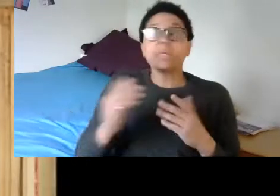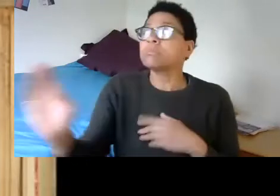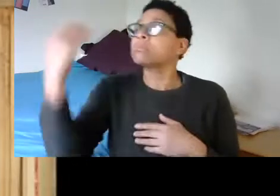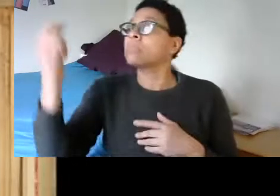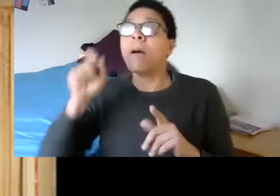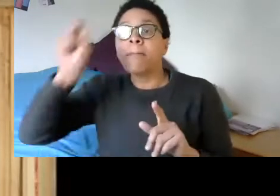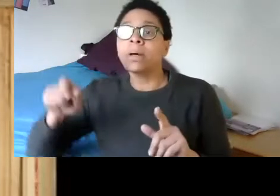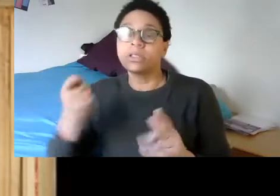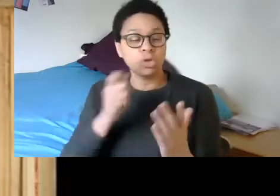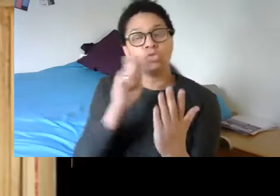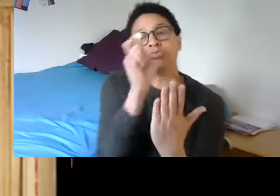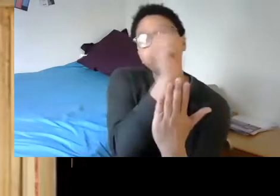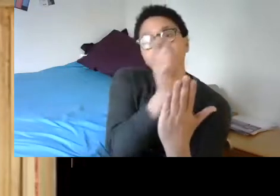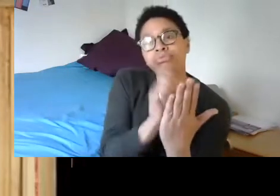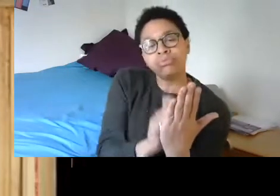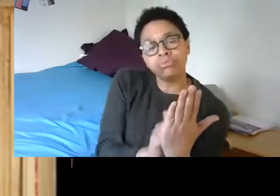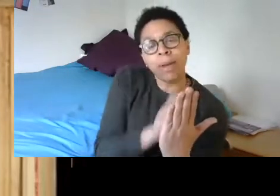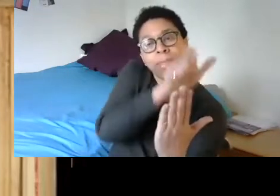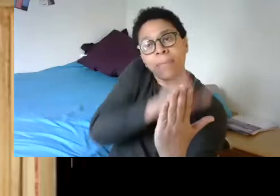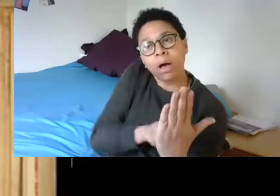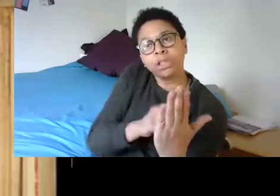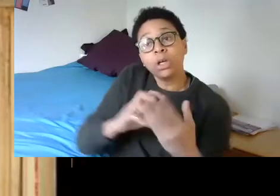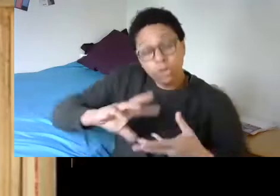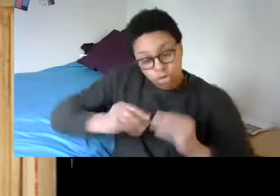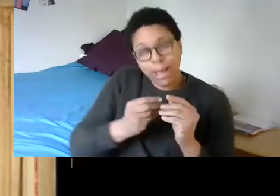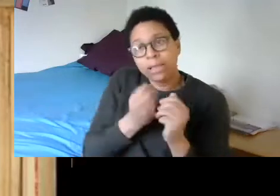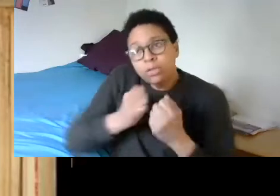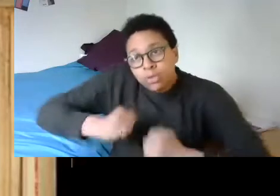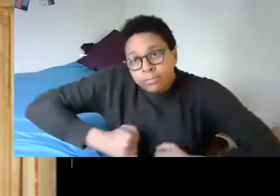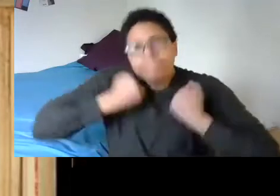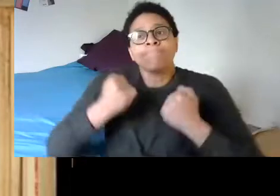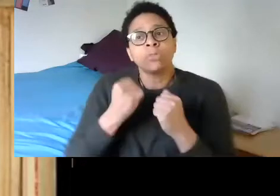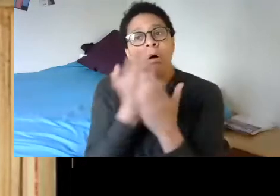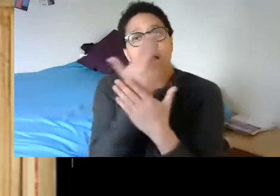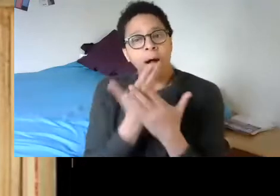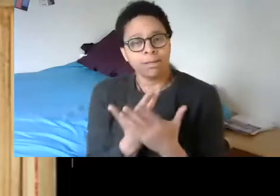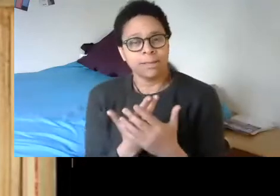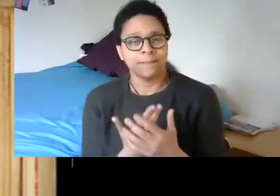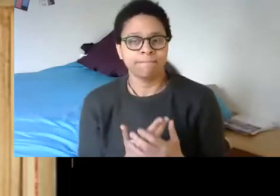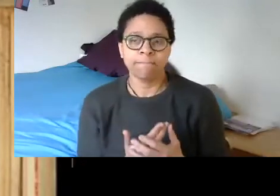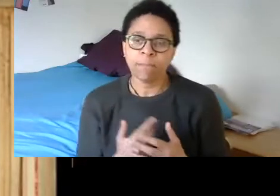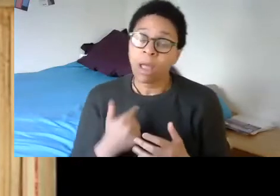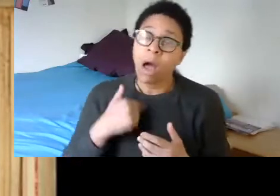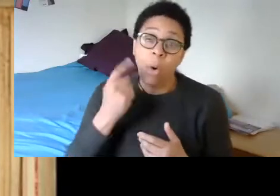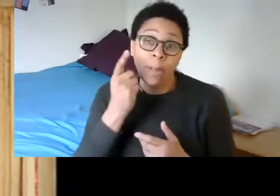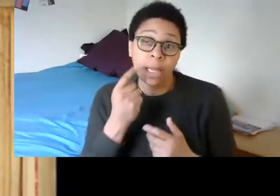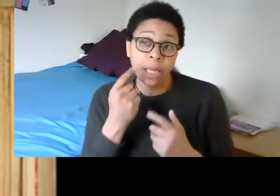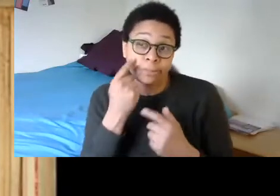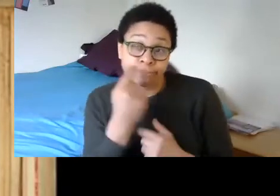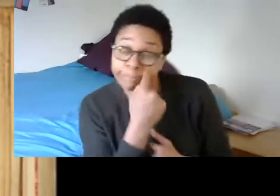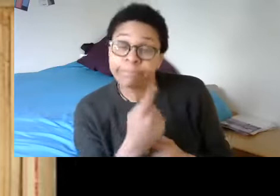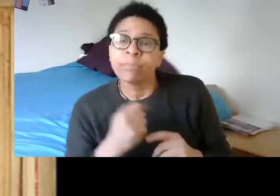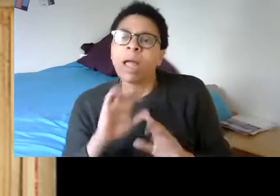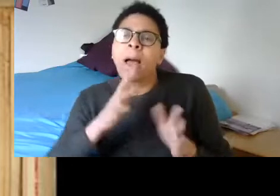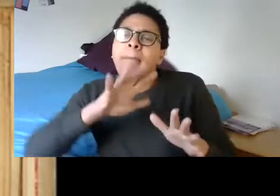To illustrate this, I'll be focusing on examples from the incunabula collection at Wellcome, of which there are approximately 620 items, and about half of